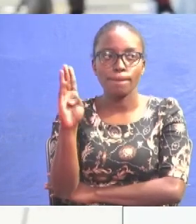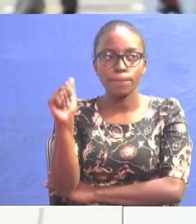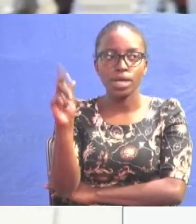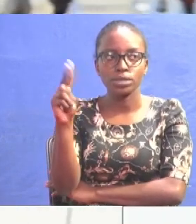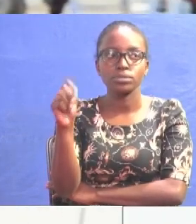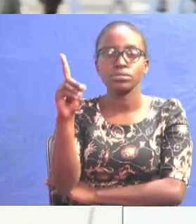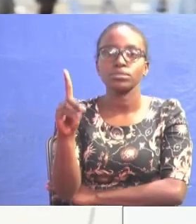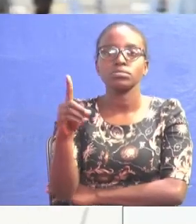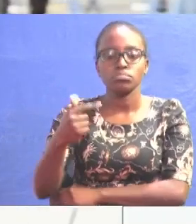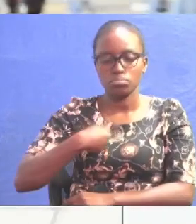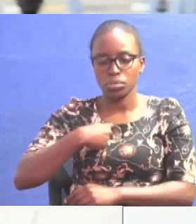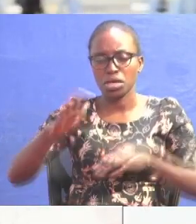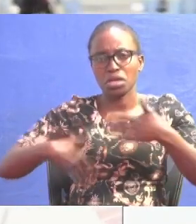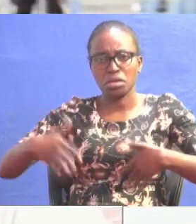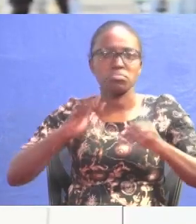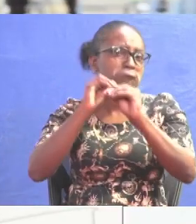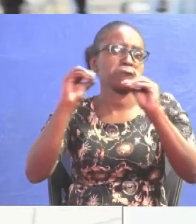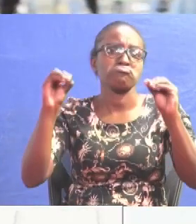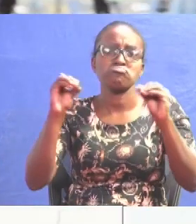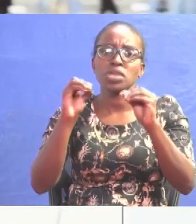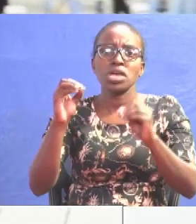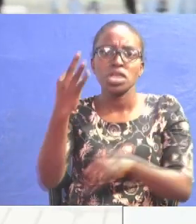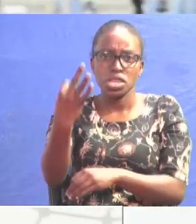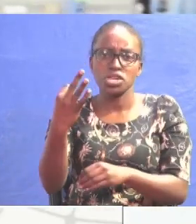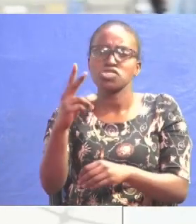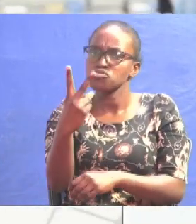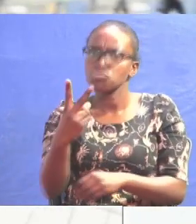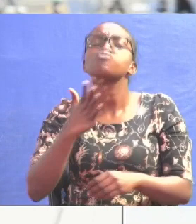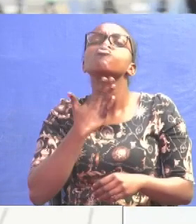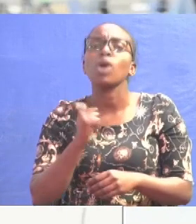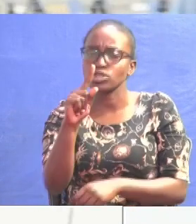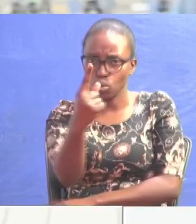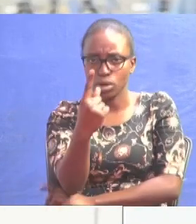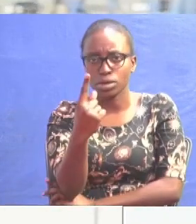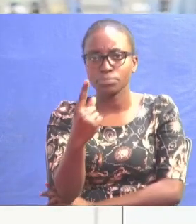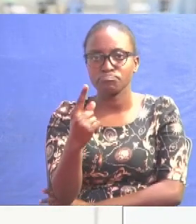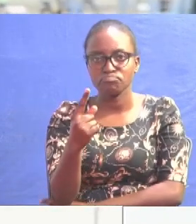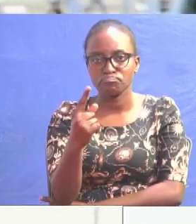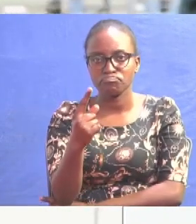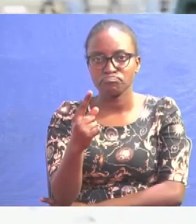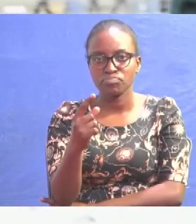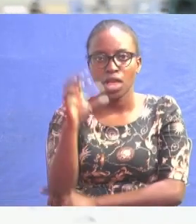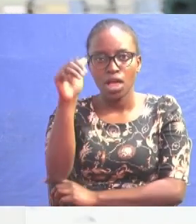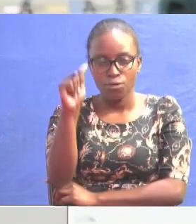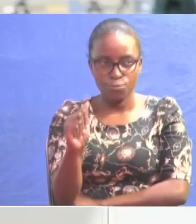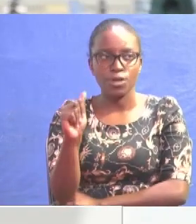5. Skufraya. Niko nataka 3 ama 2 at least. So 5 nika appeal.